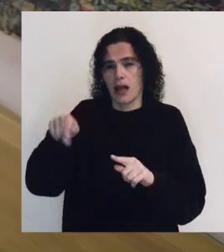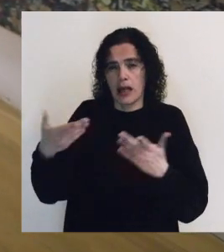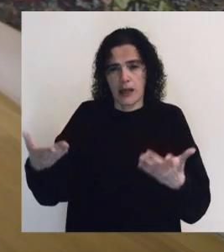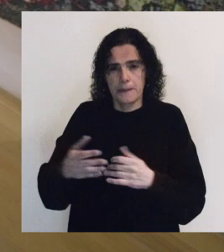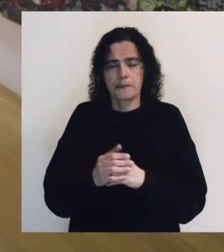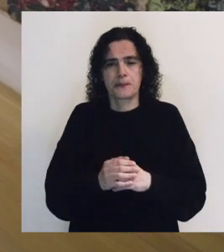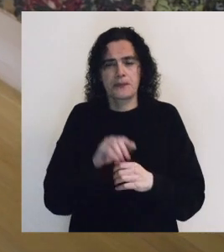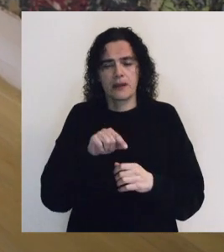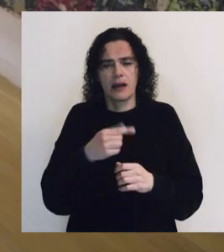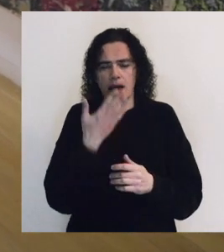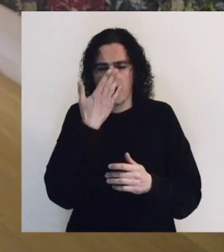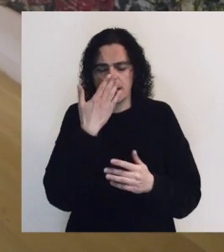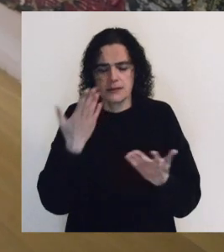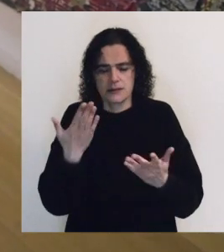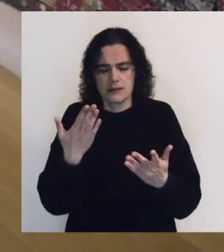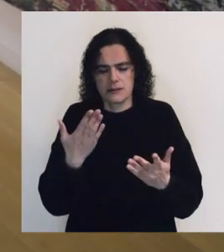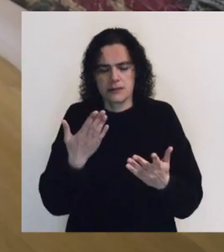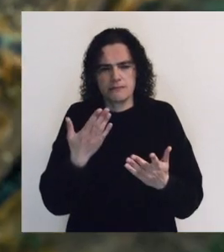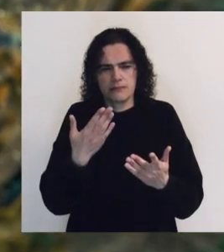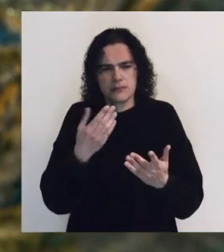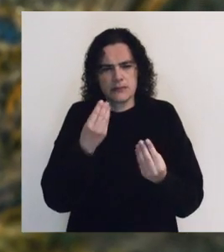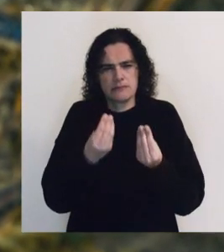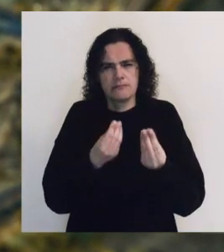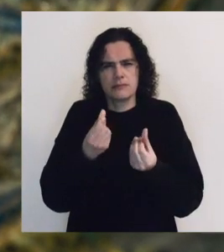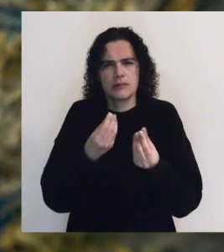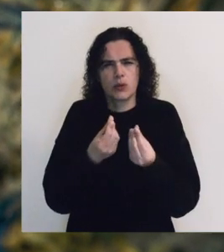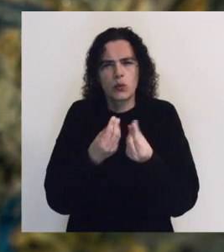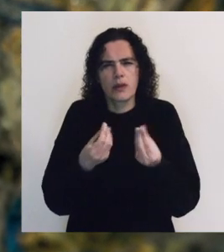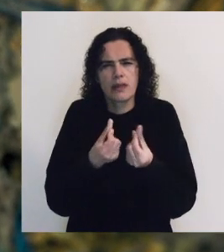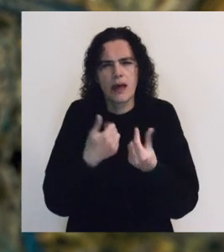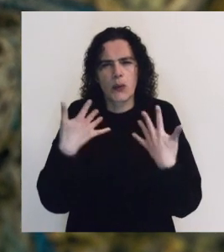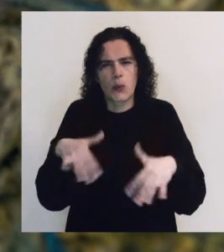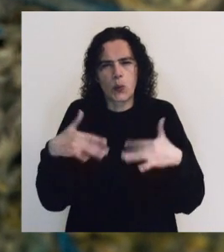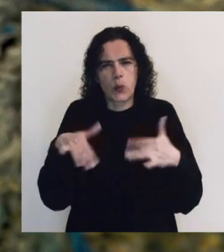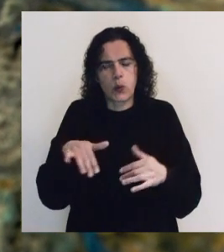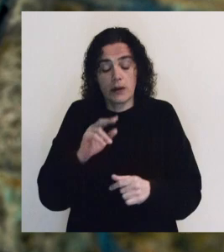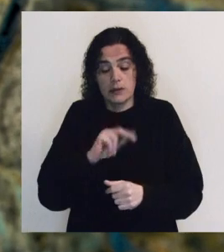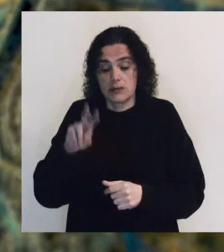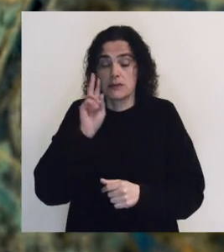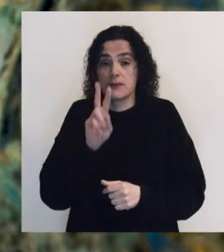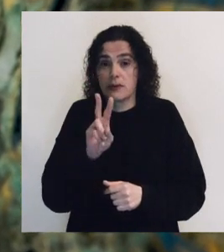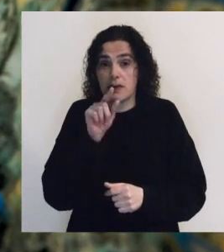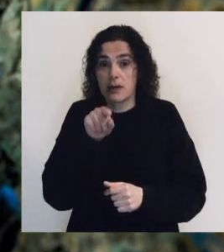is here. They almost are like, they have a fleshy quality. If you look at